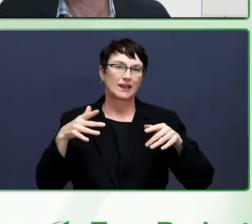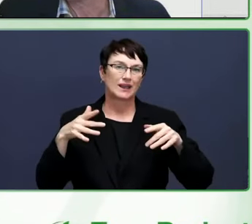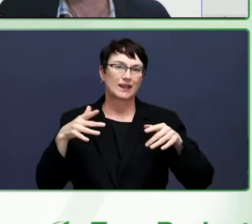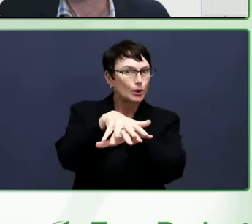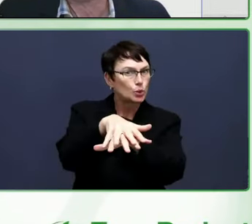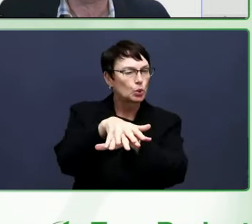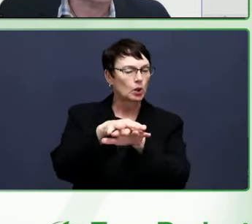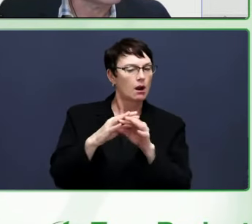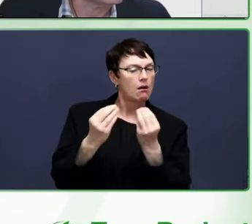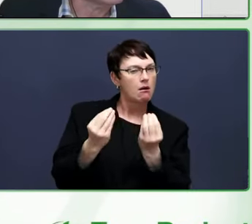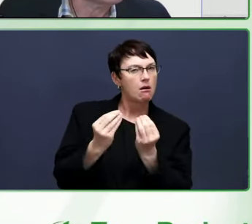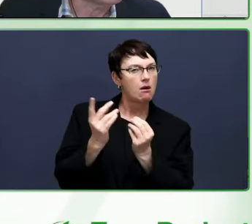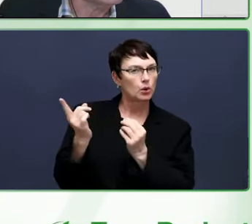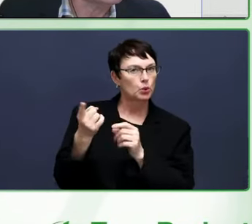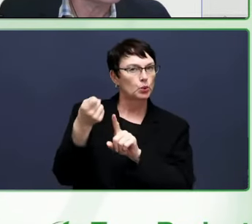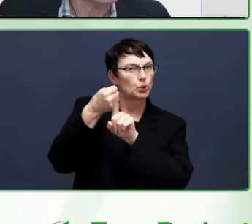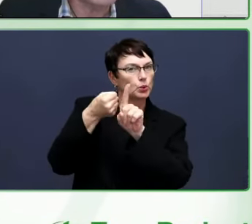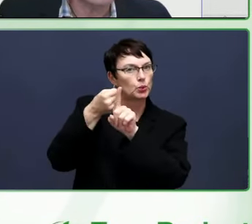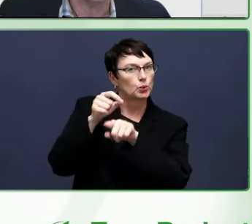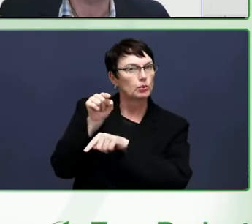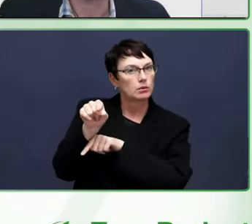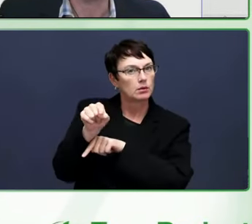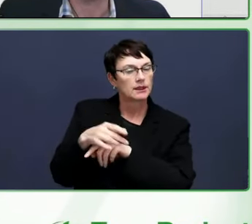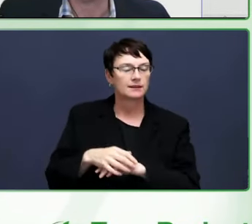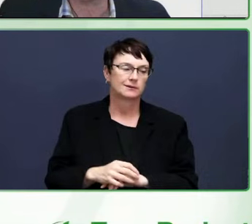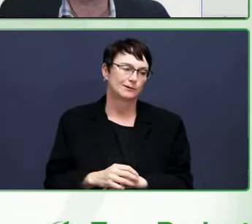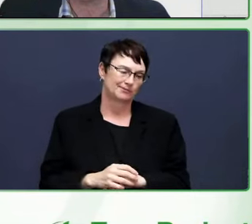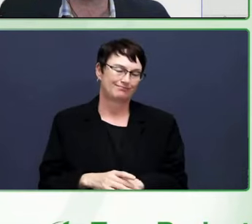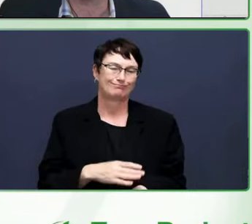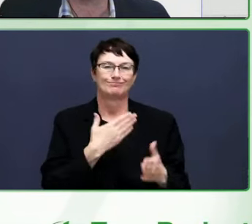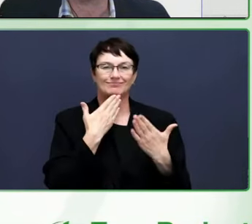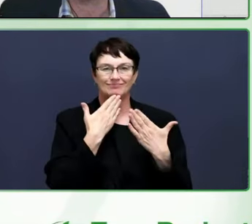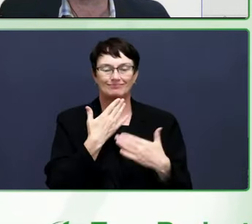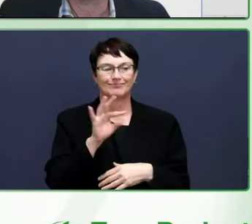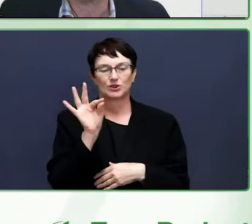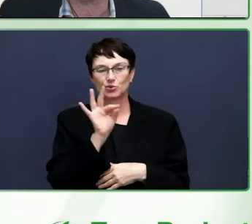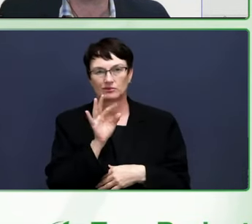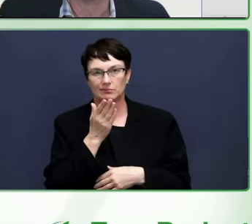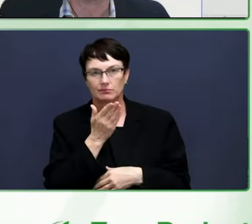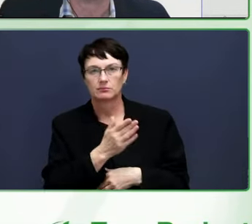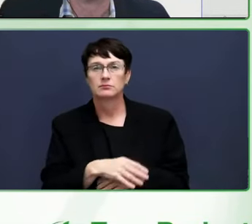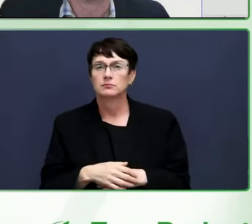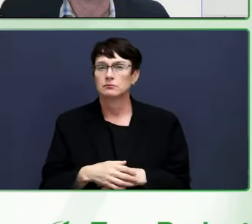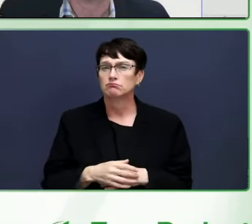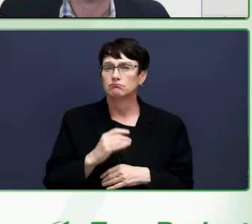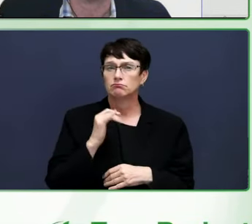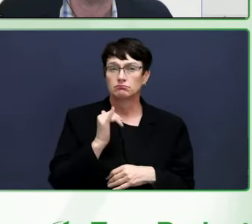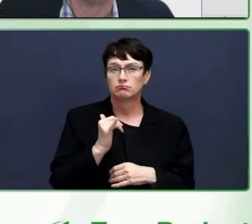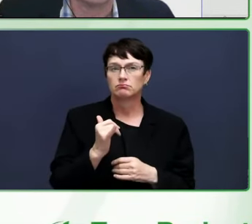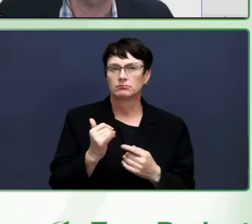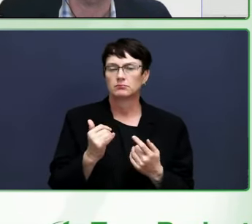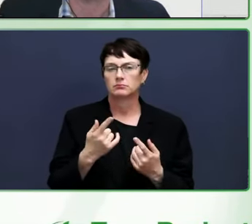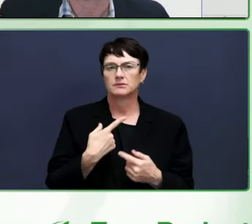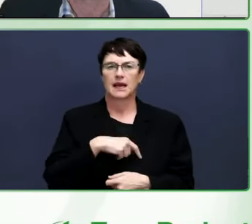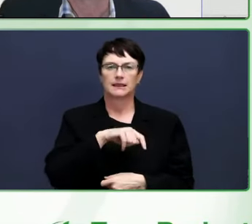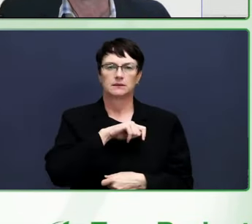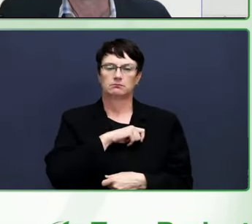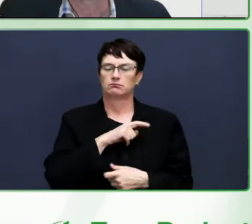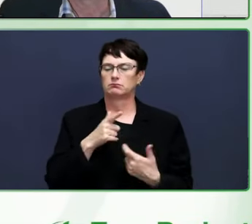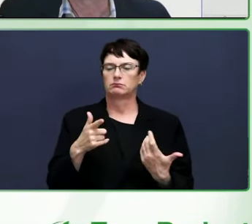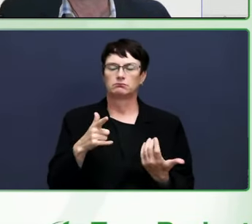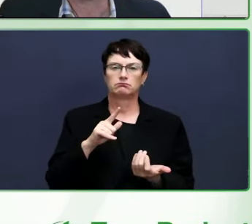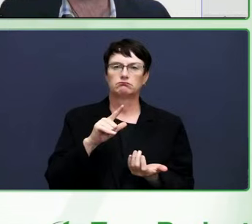So the ministry, the law and education, establishes a general framework